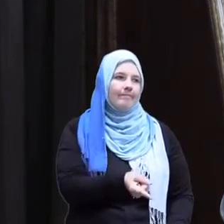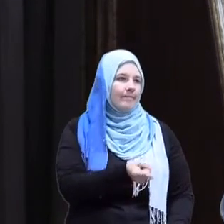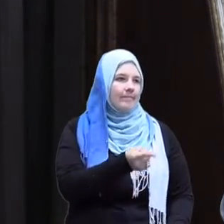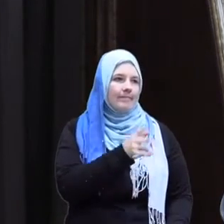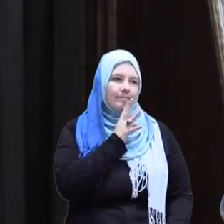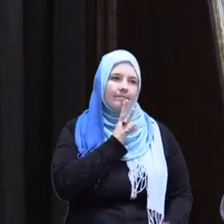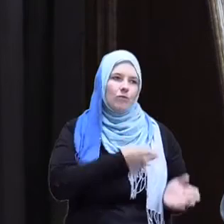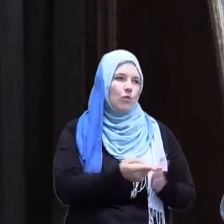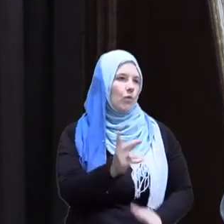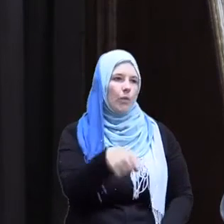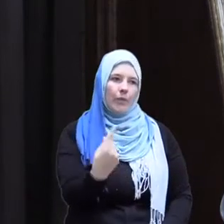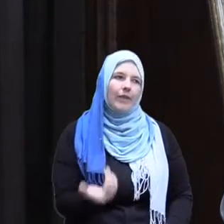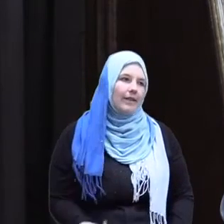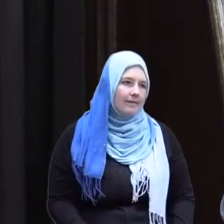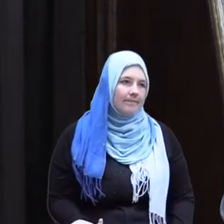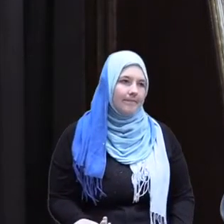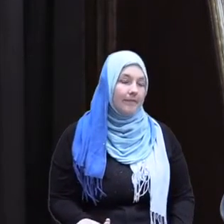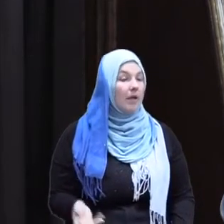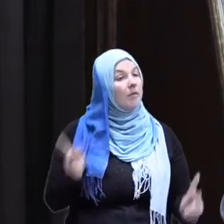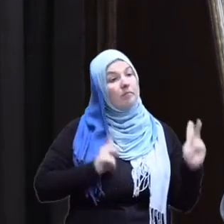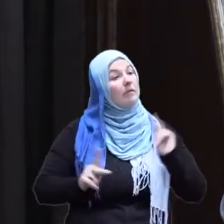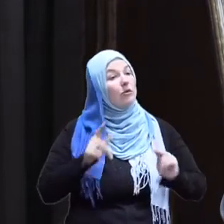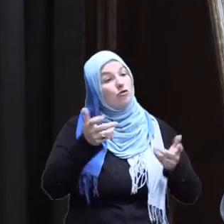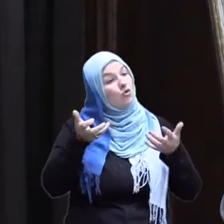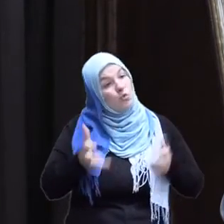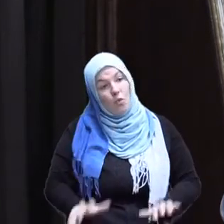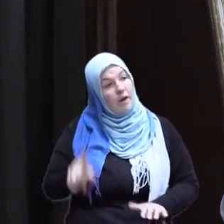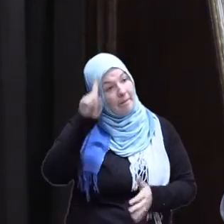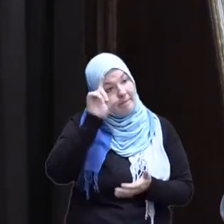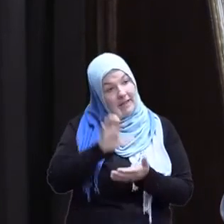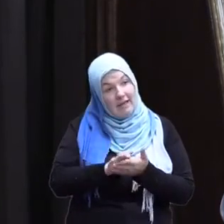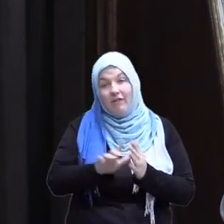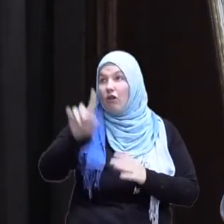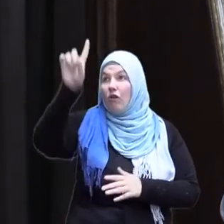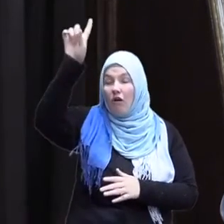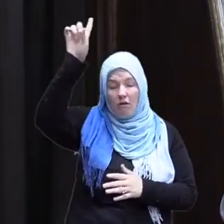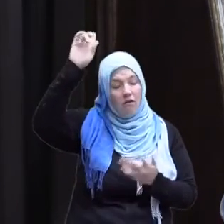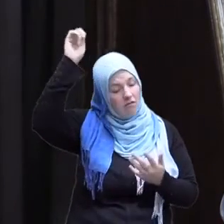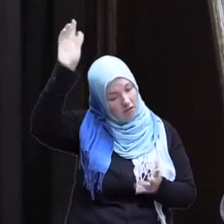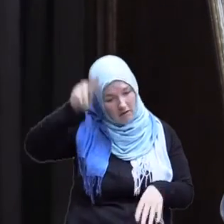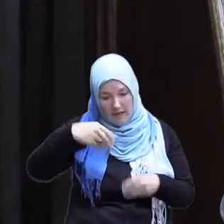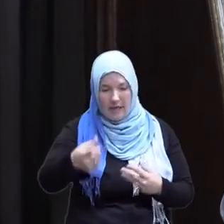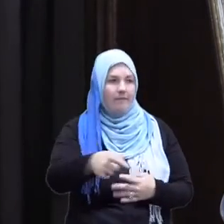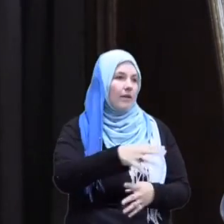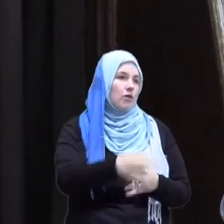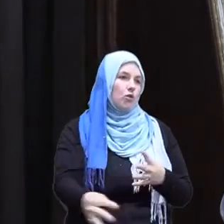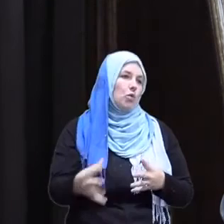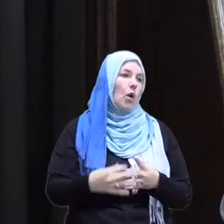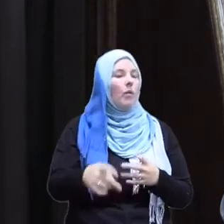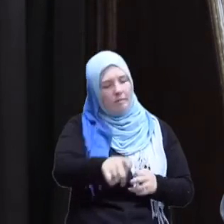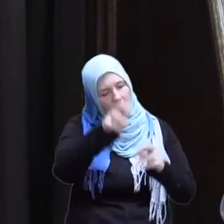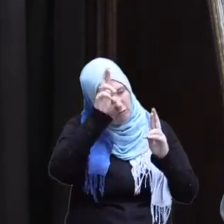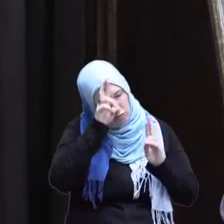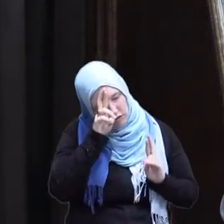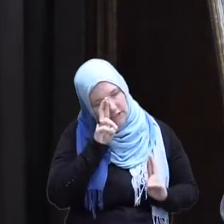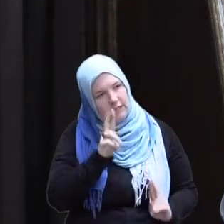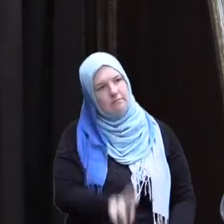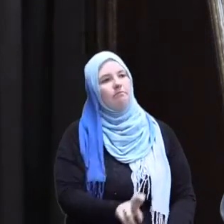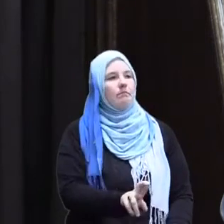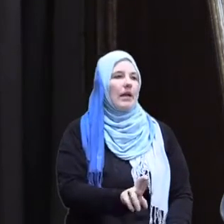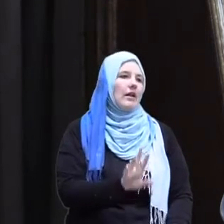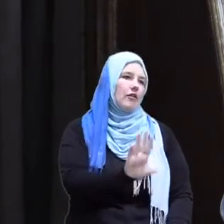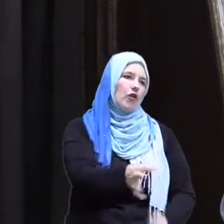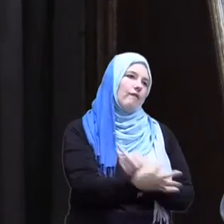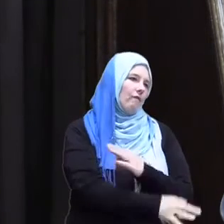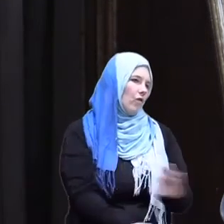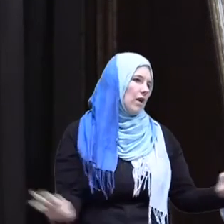who does not want to believe, it's a choice Allah has given them. And we must not only respect that